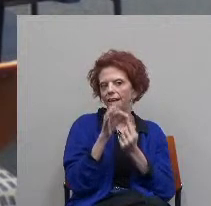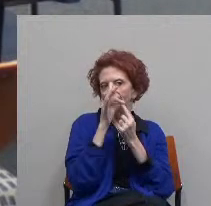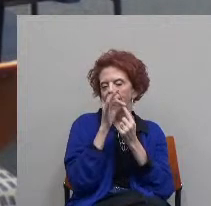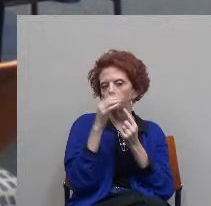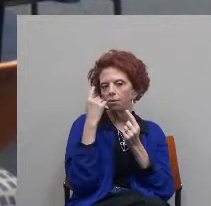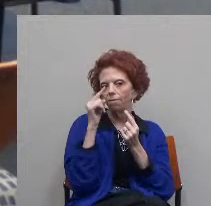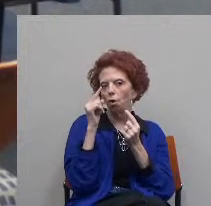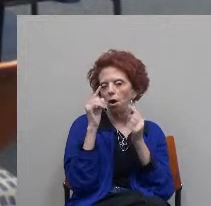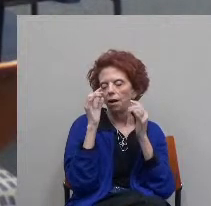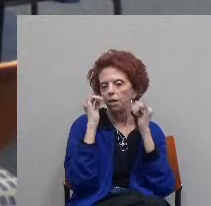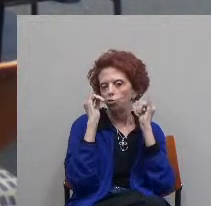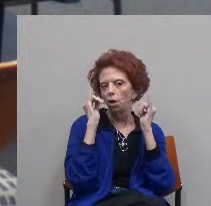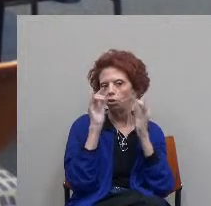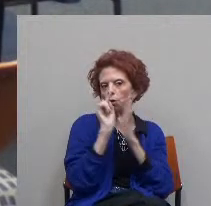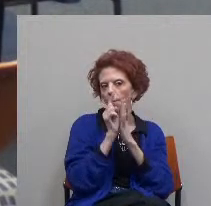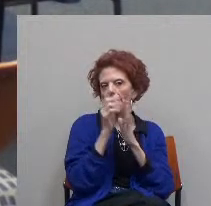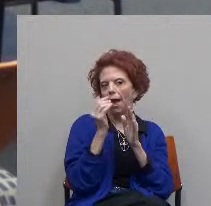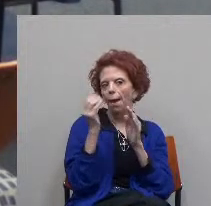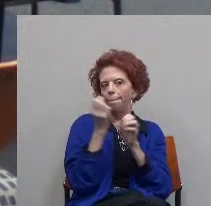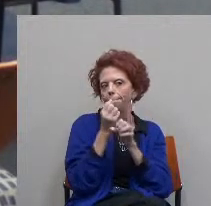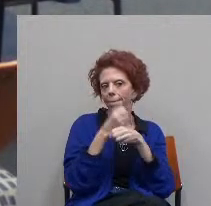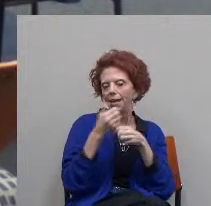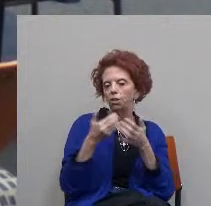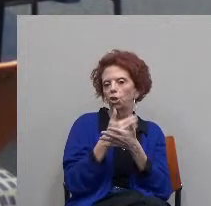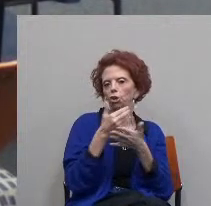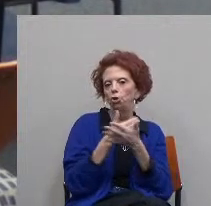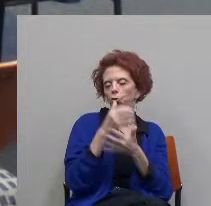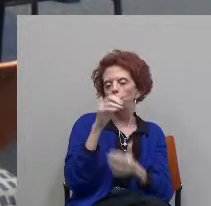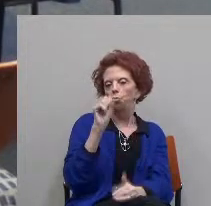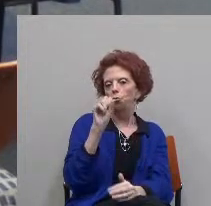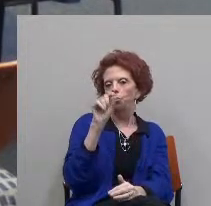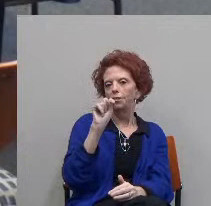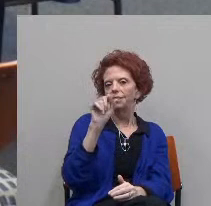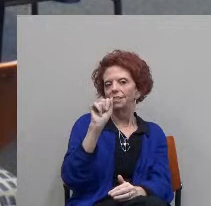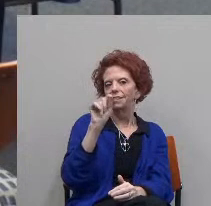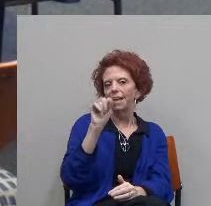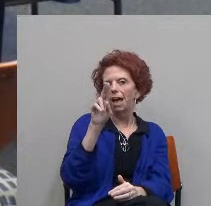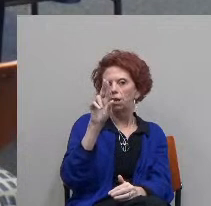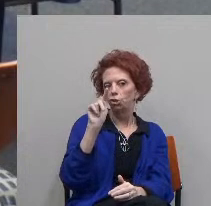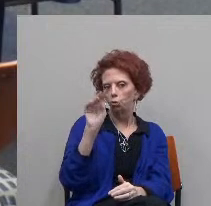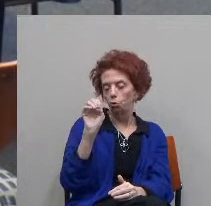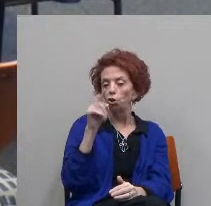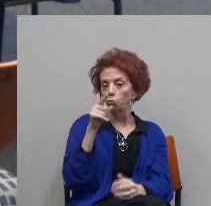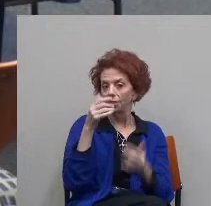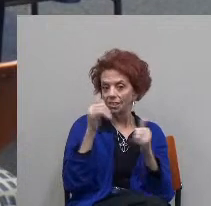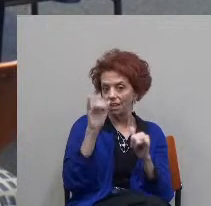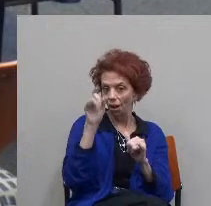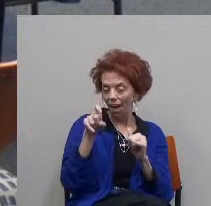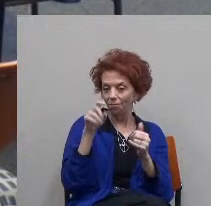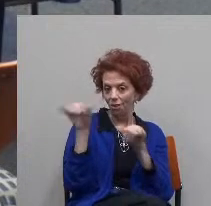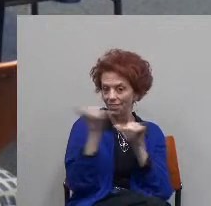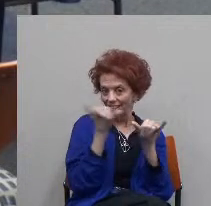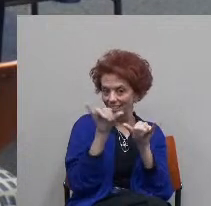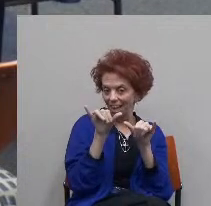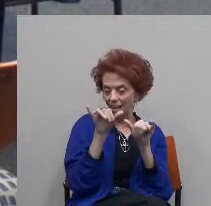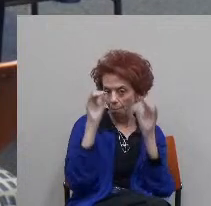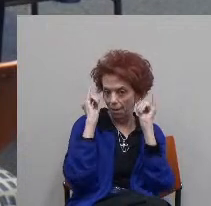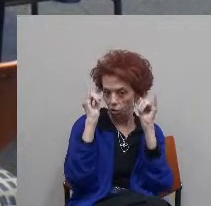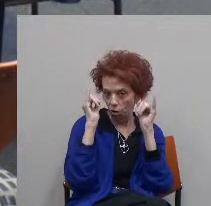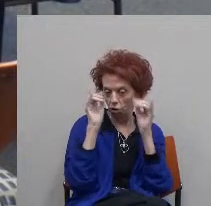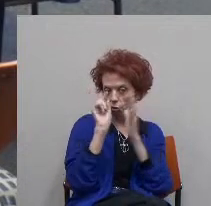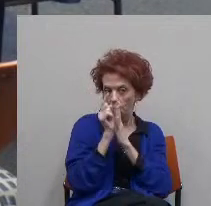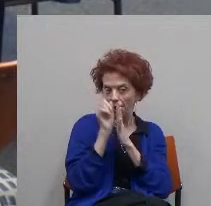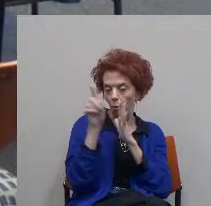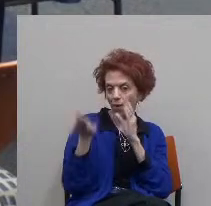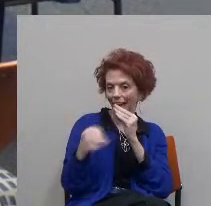instructional. And then it creates a new statute. So you would still have to have the same amount of instruction. So this would